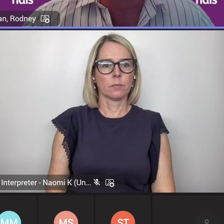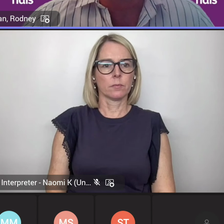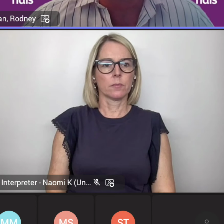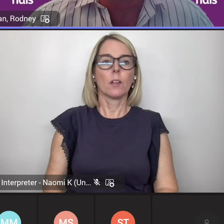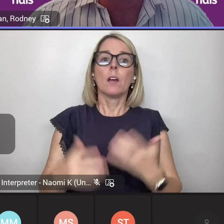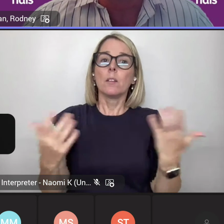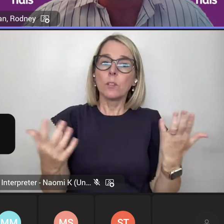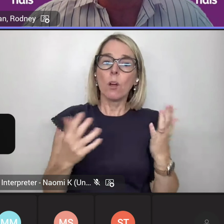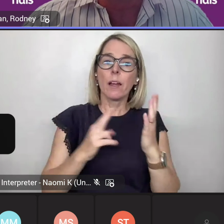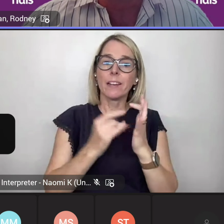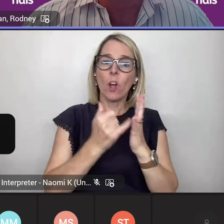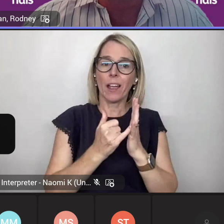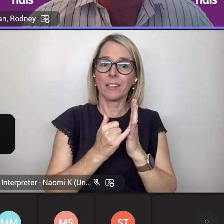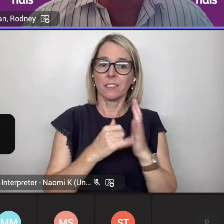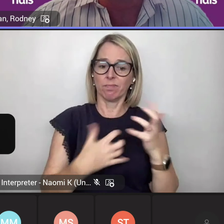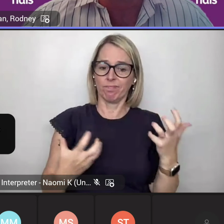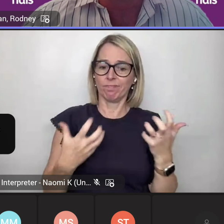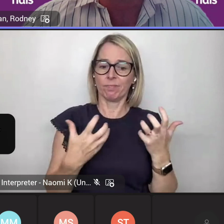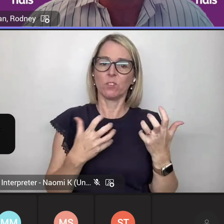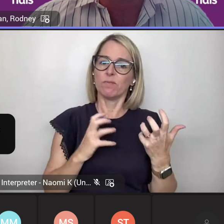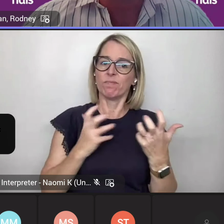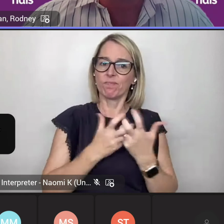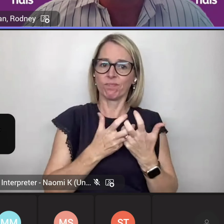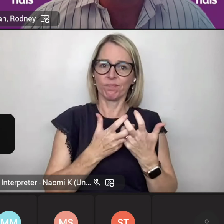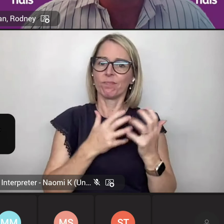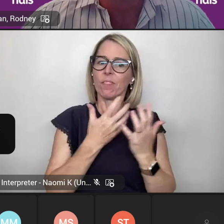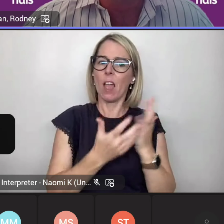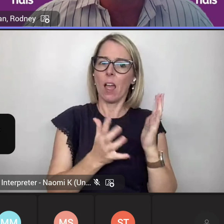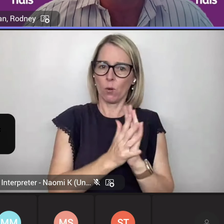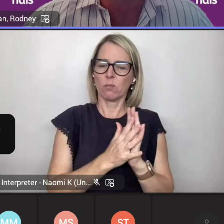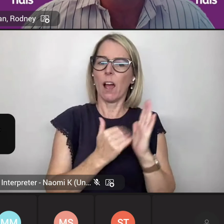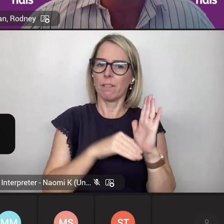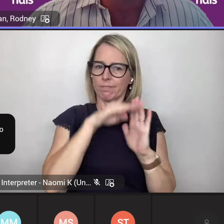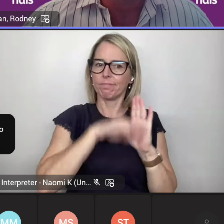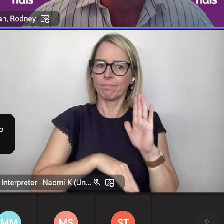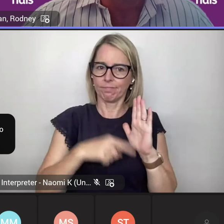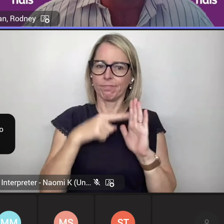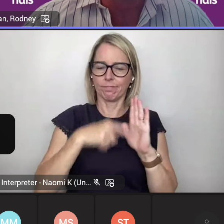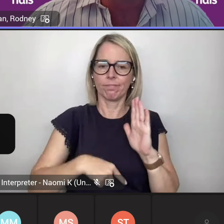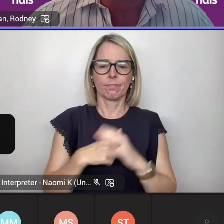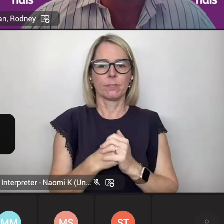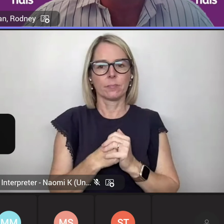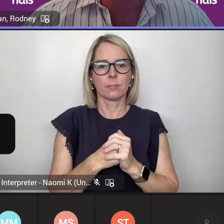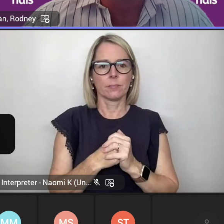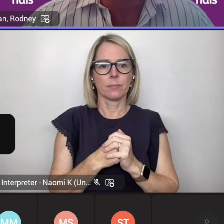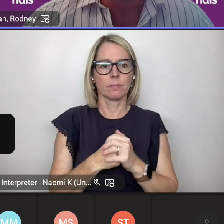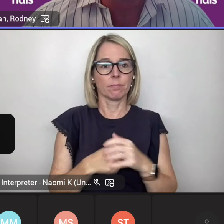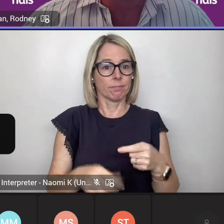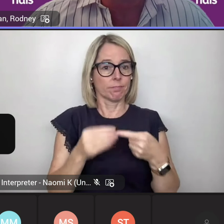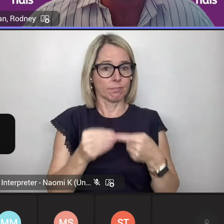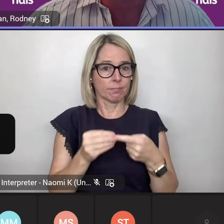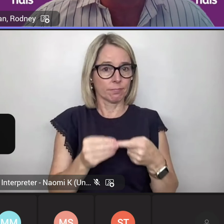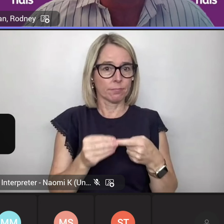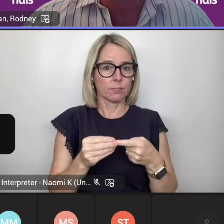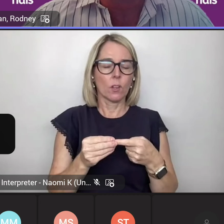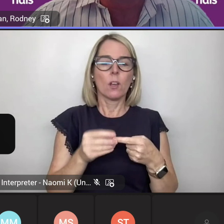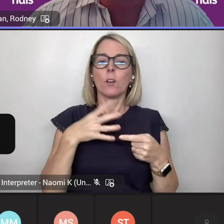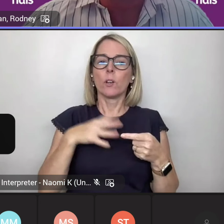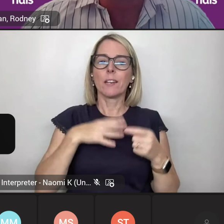Eligibility. There are some requirements you need to be eligible for the NDIS. You need to be younger